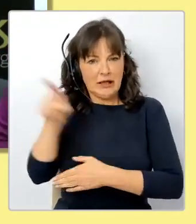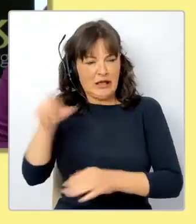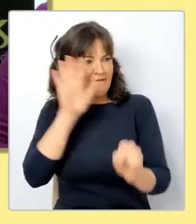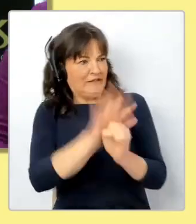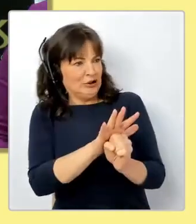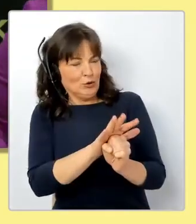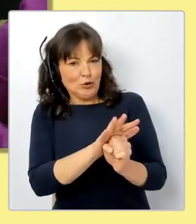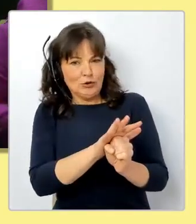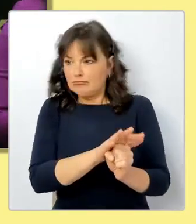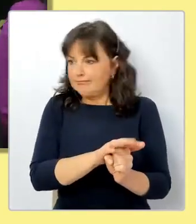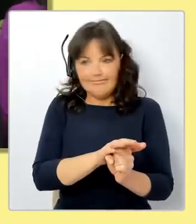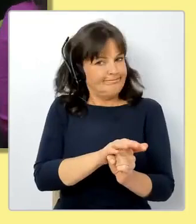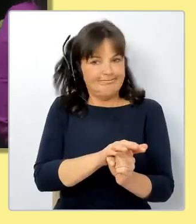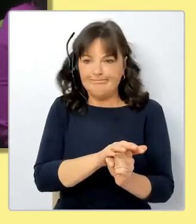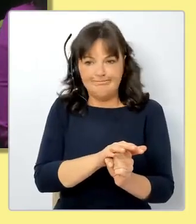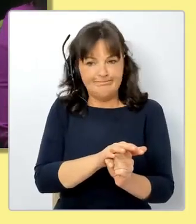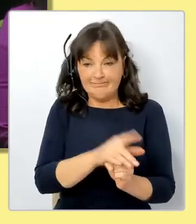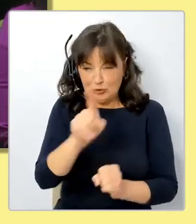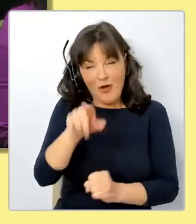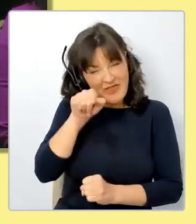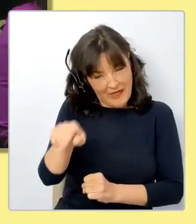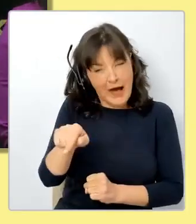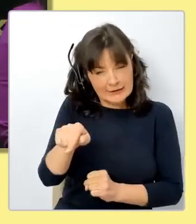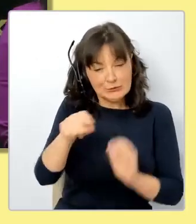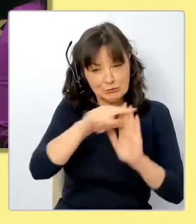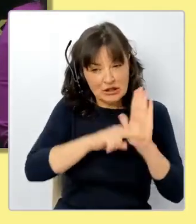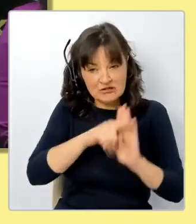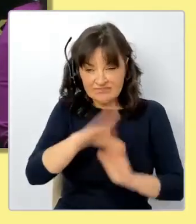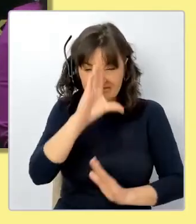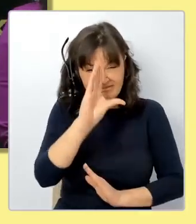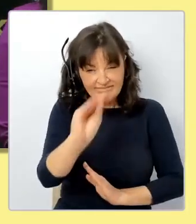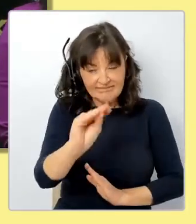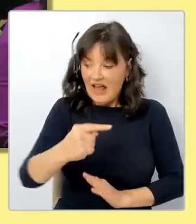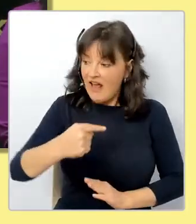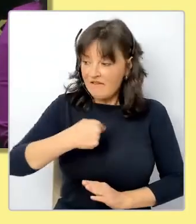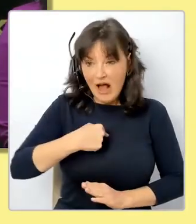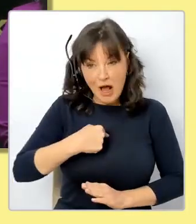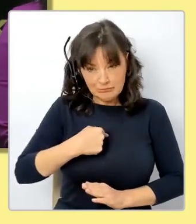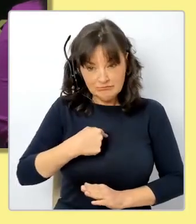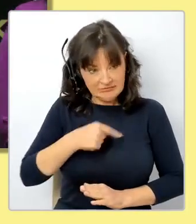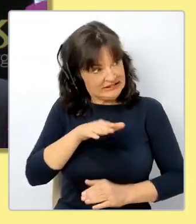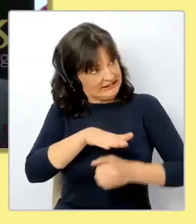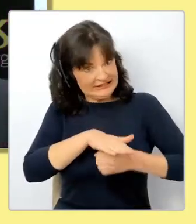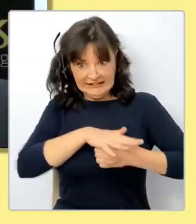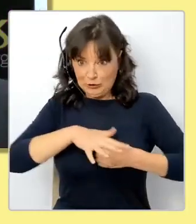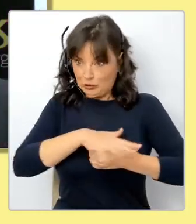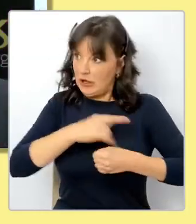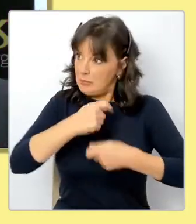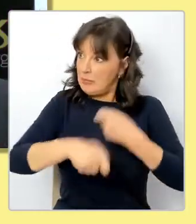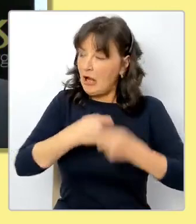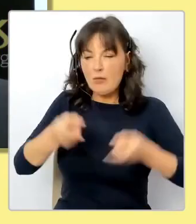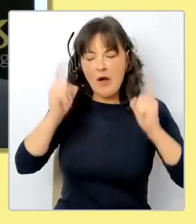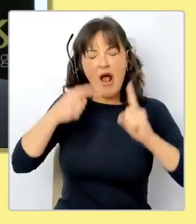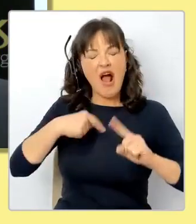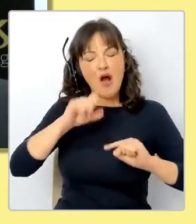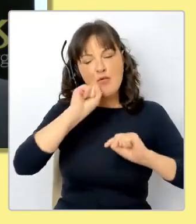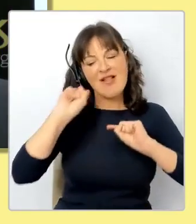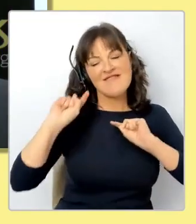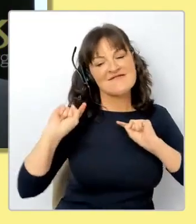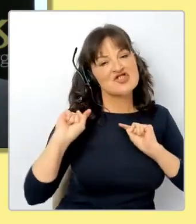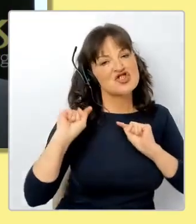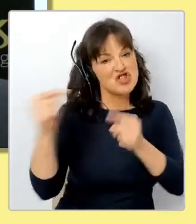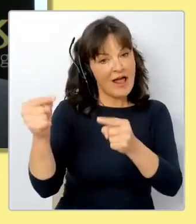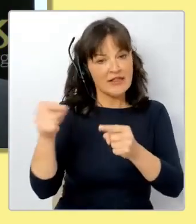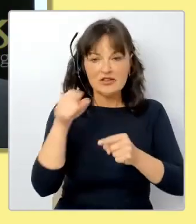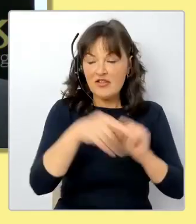as First Minister, if I am in that position, I will stand up unequivocally and challenge that Section